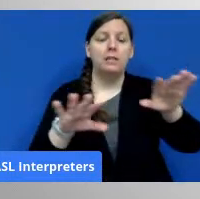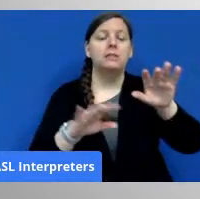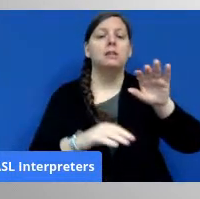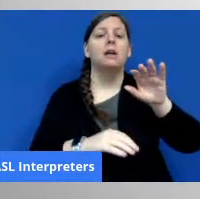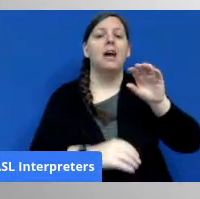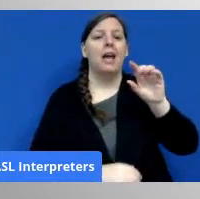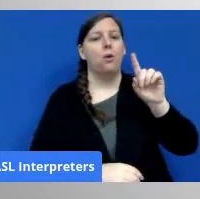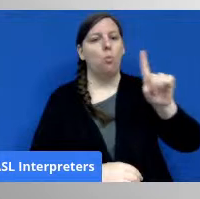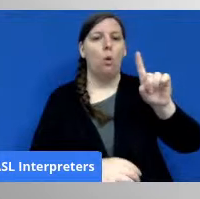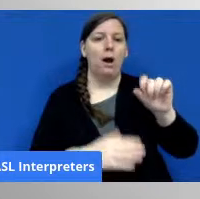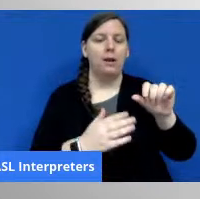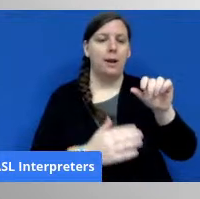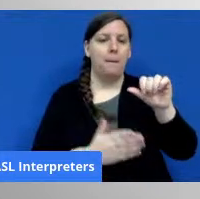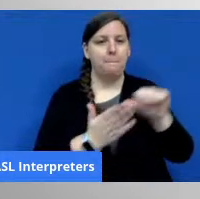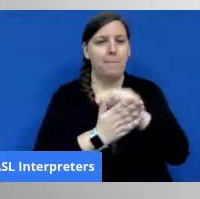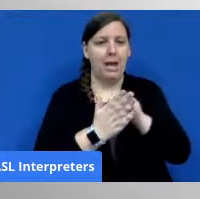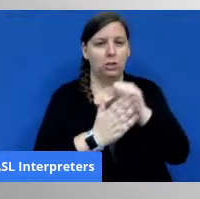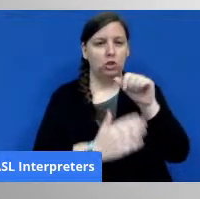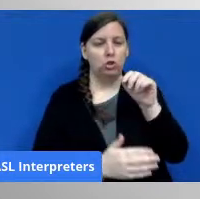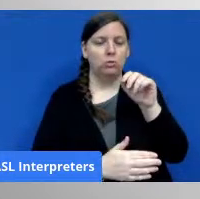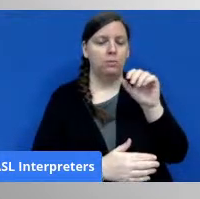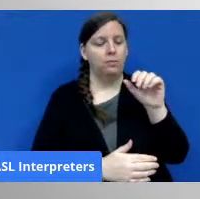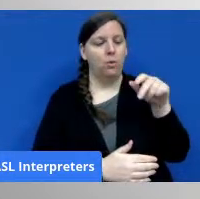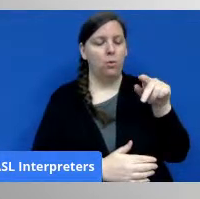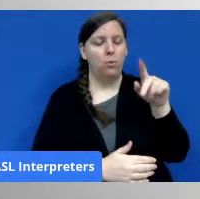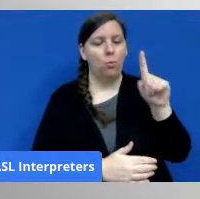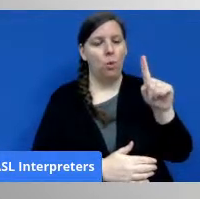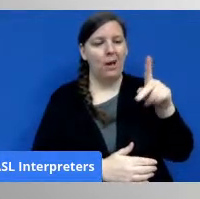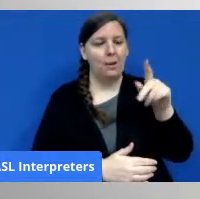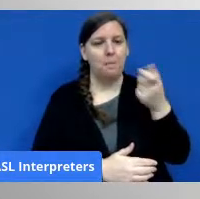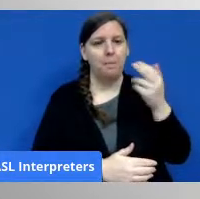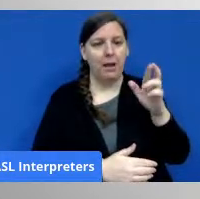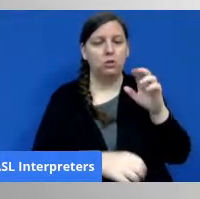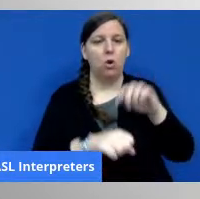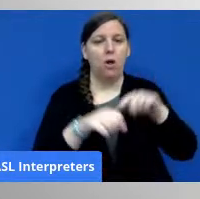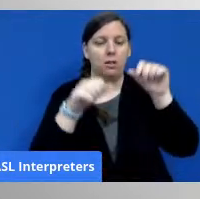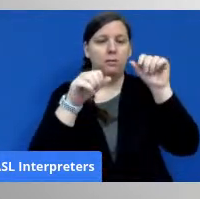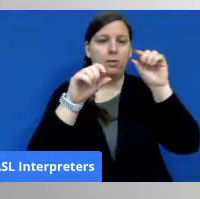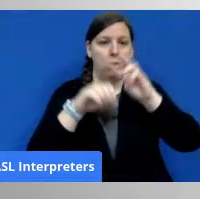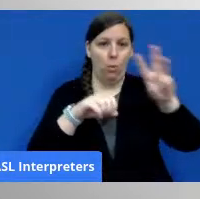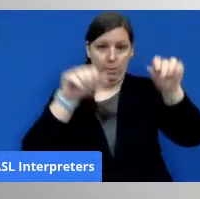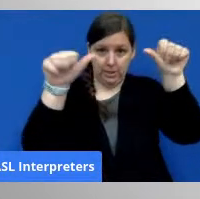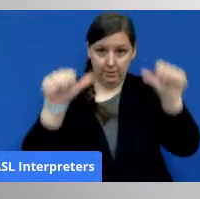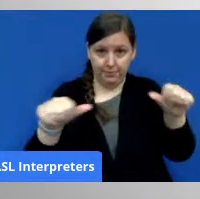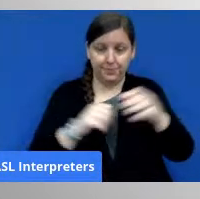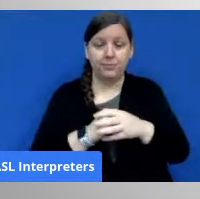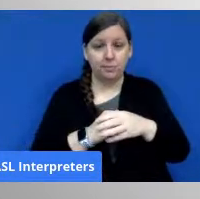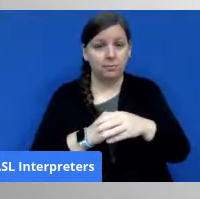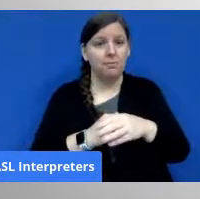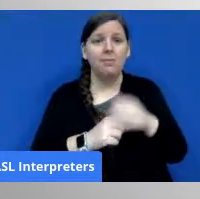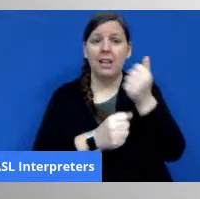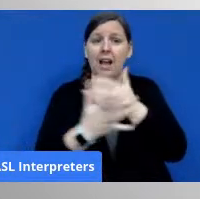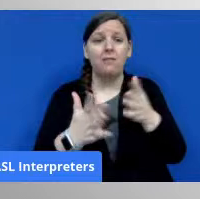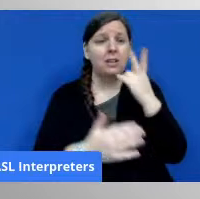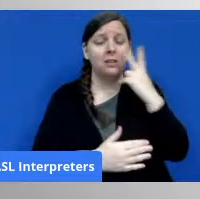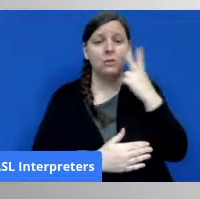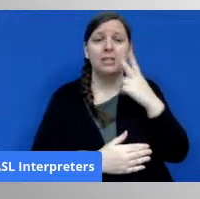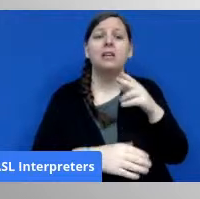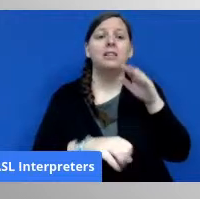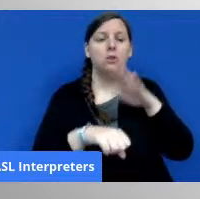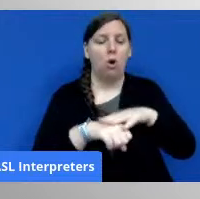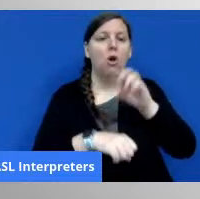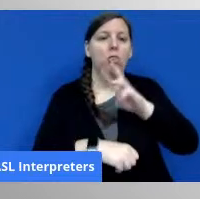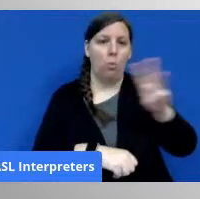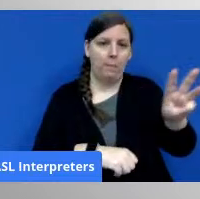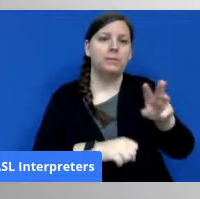go to athenswellbeingproject.org. All the data that you see presented here tonight are there in report format and one-pager format.